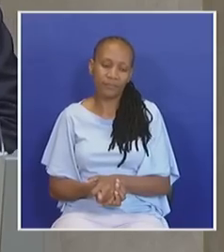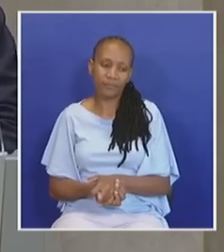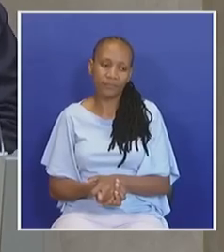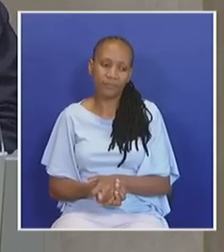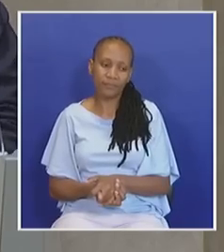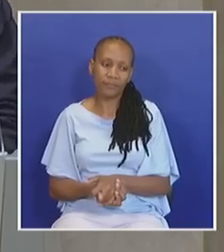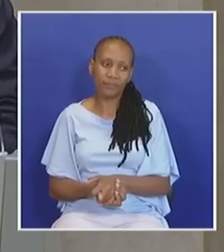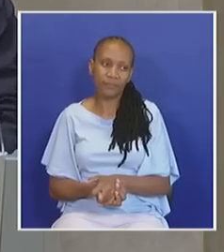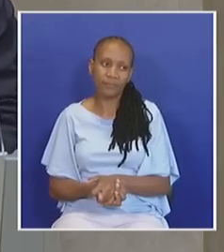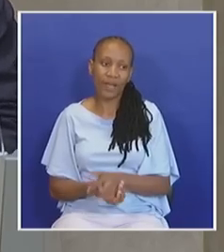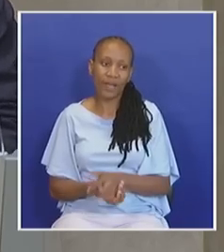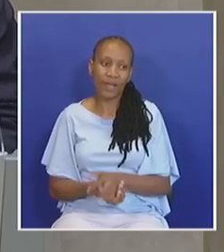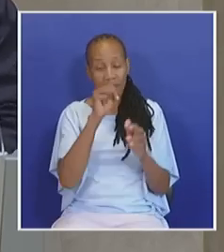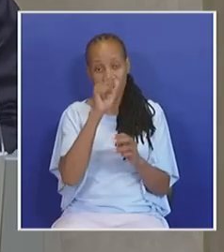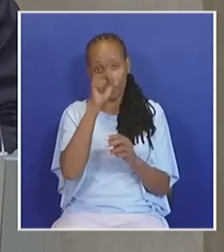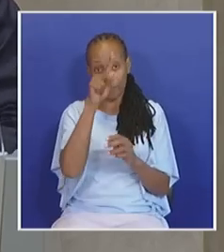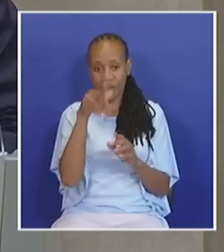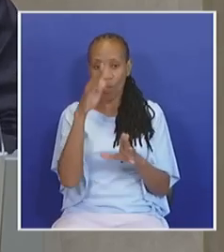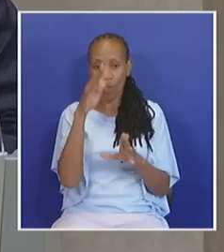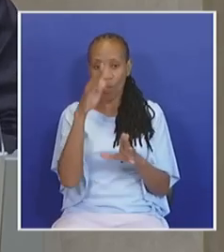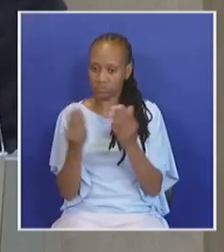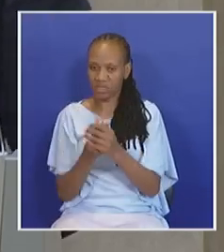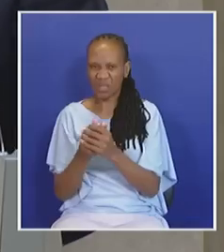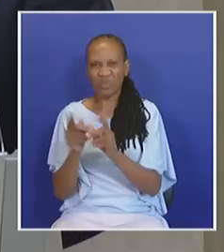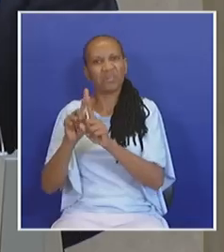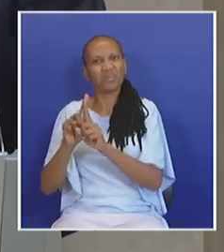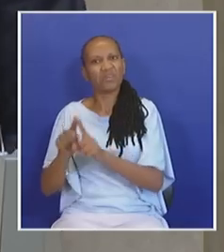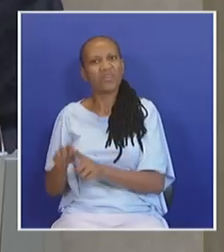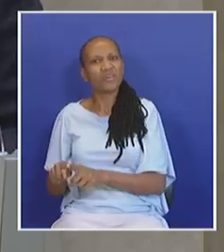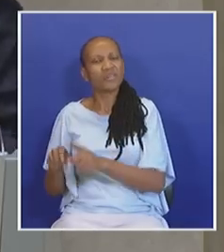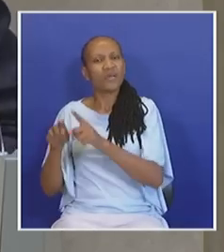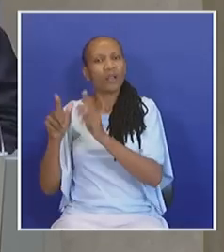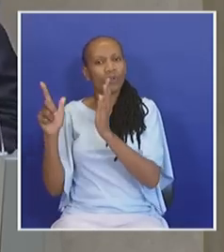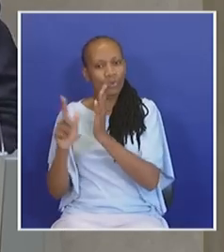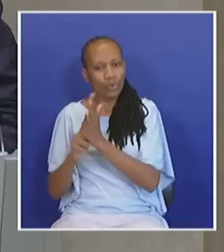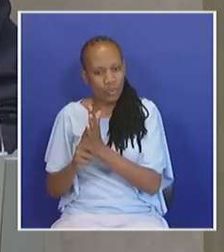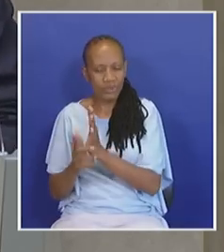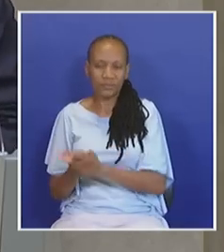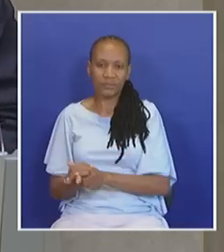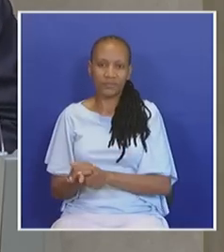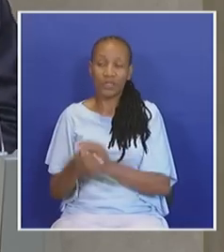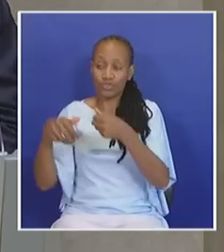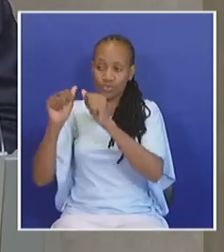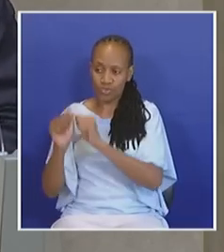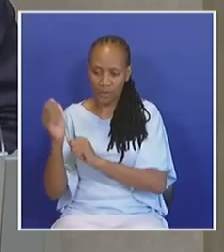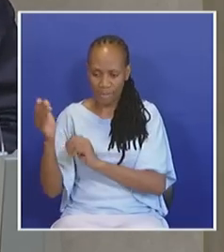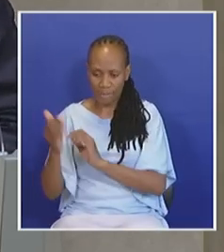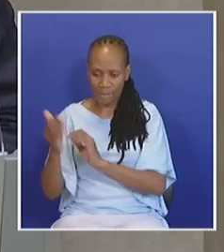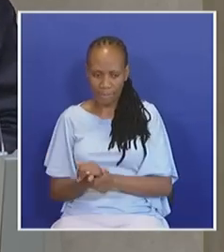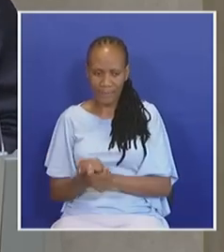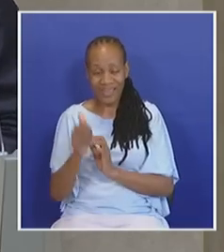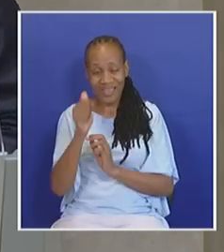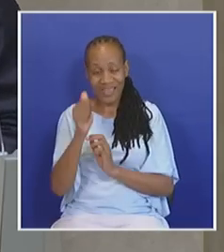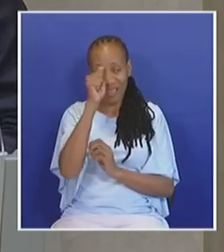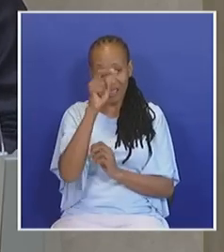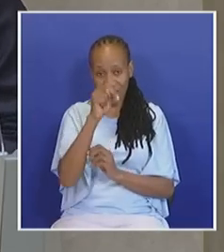address equality, equity, and discrimination in our country. Honorable Chairperson, our ANC-led